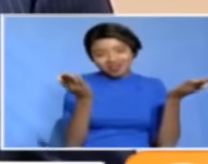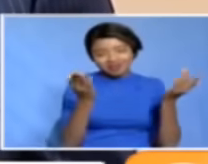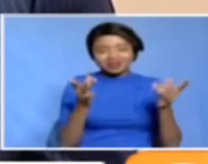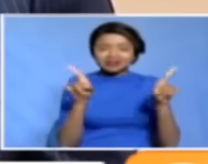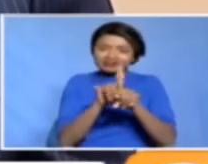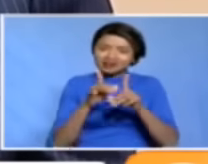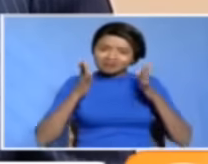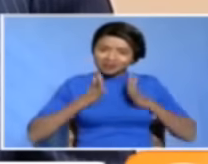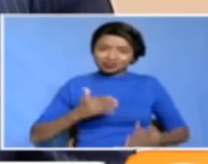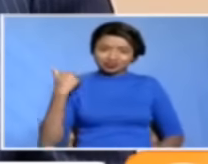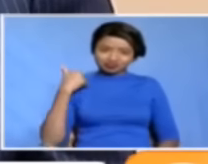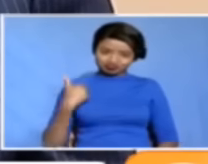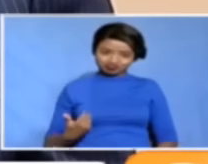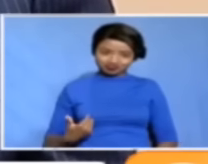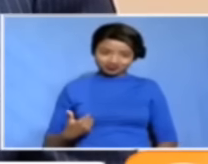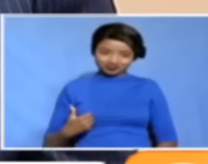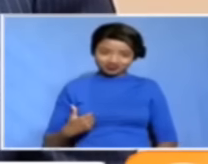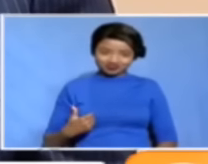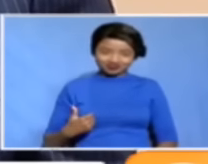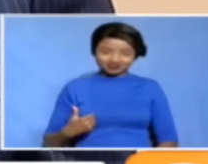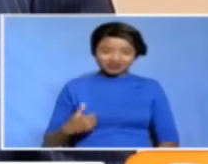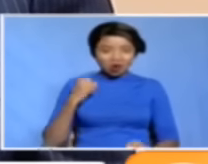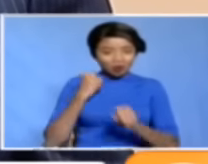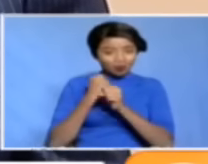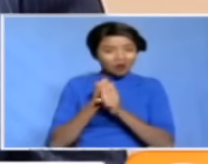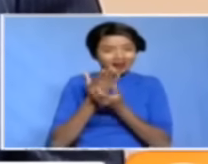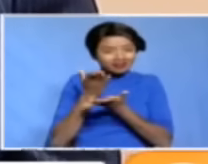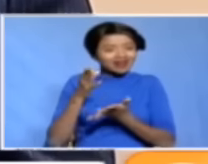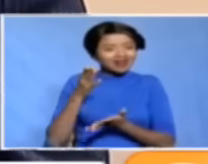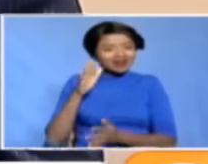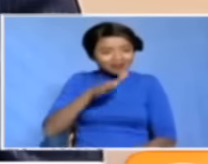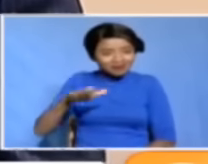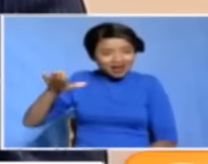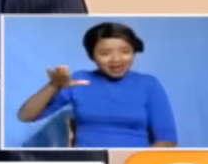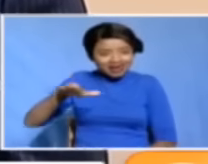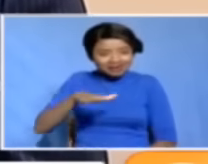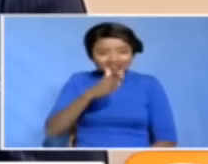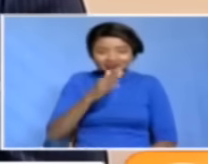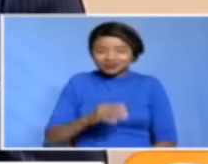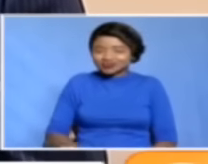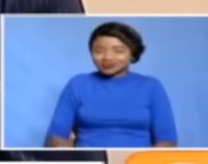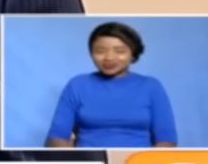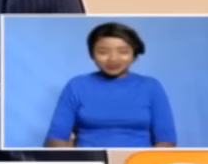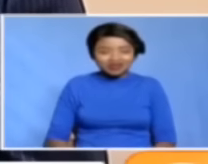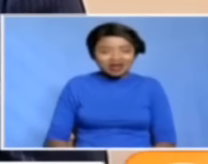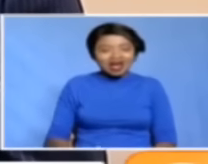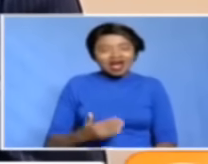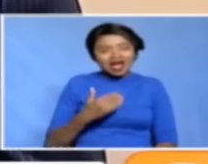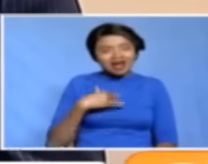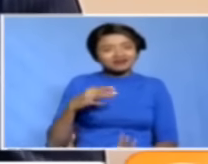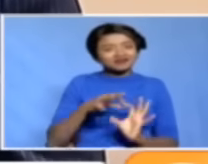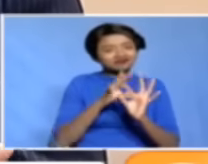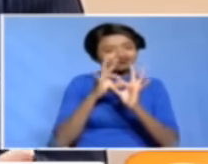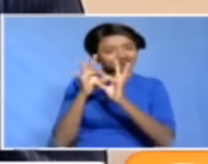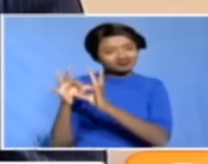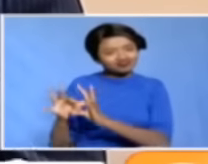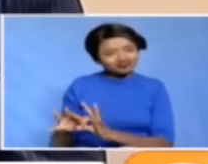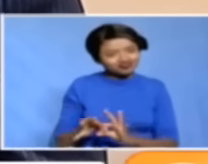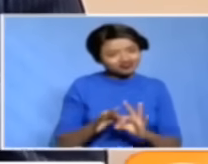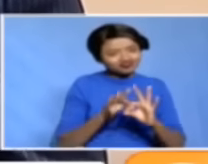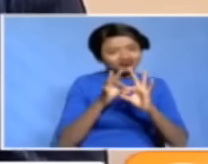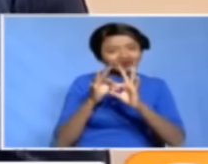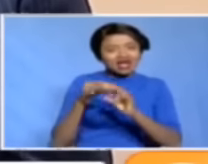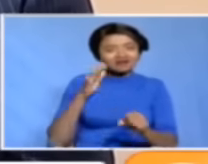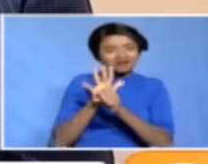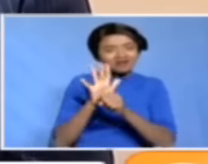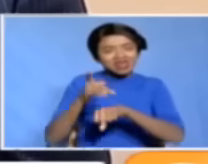me, they work even in parliament. We have now more synergy with the minority leadership. There are a number of